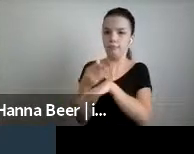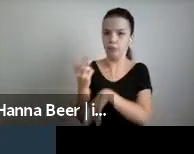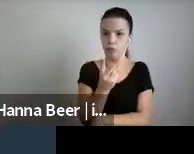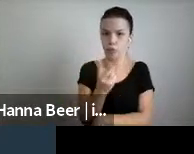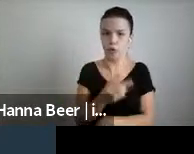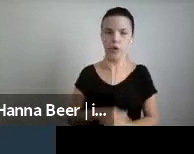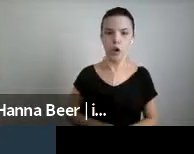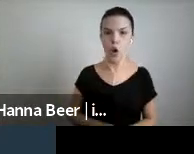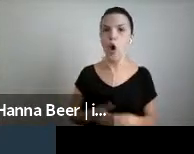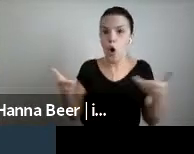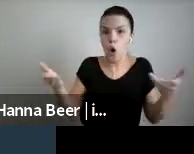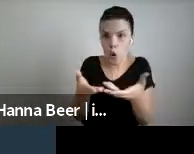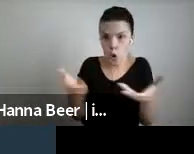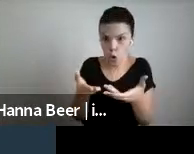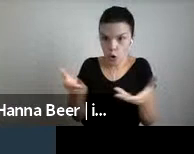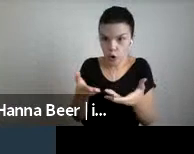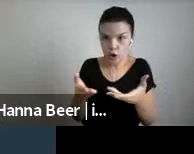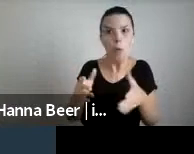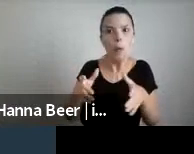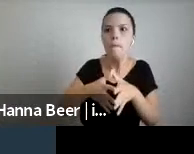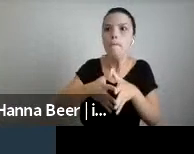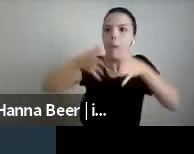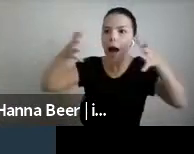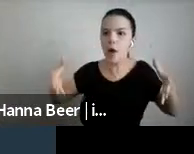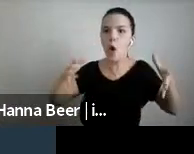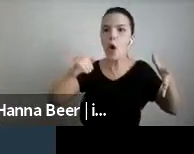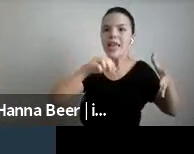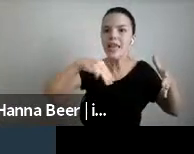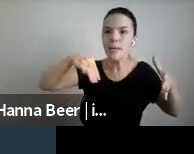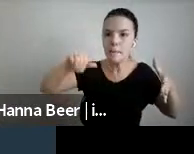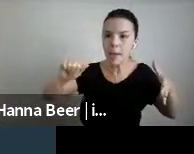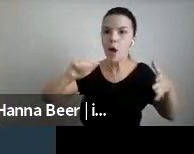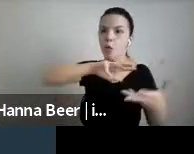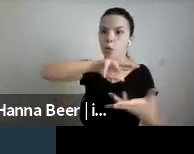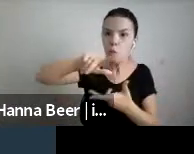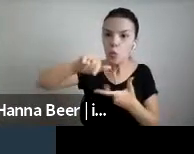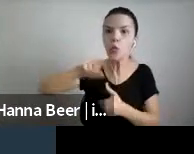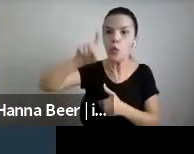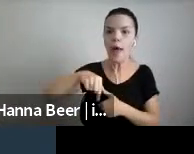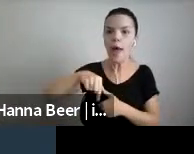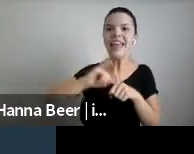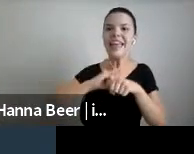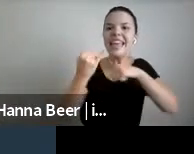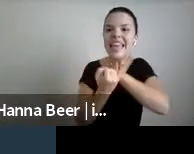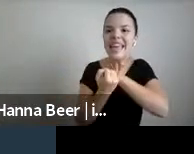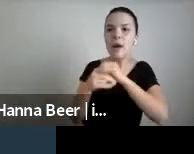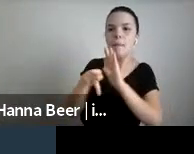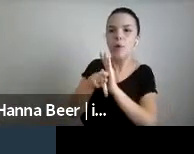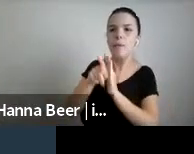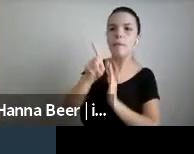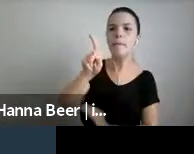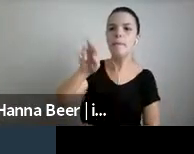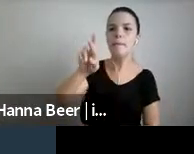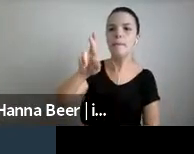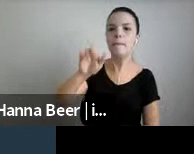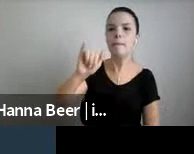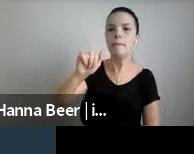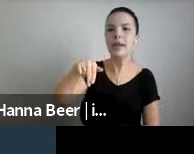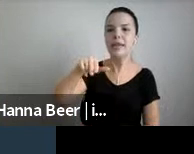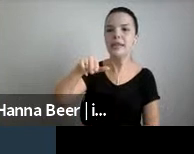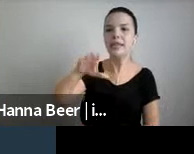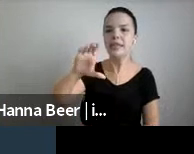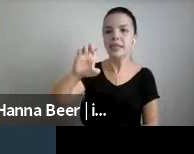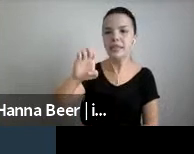is 2.8 million square kilometers, the Prince Edward Islands and Western Oceanic Waters, for